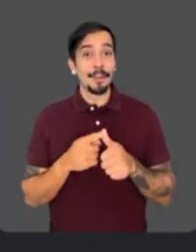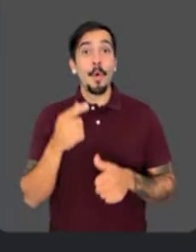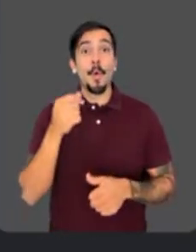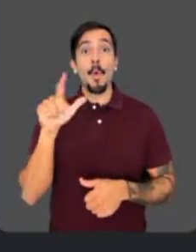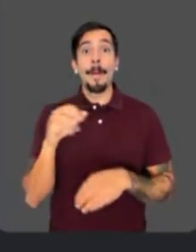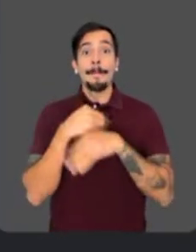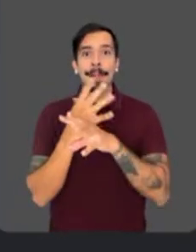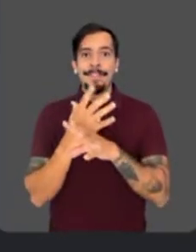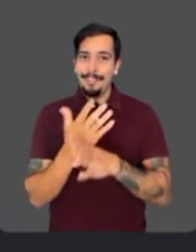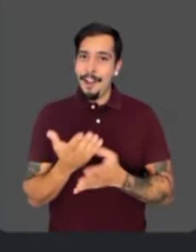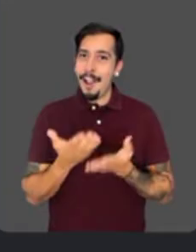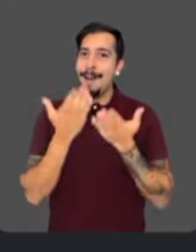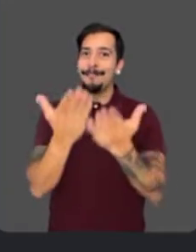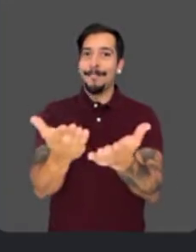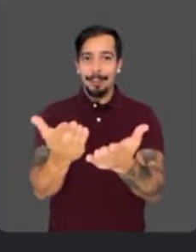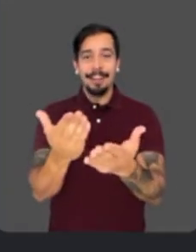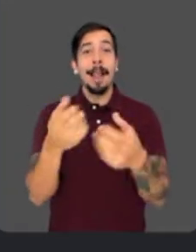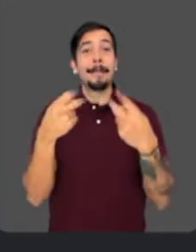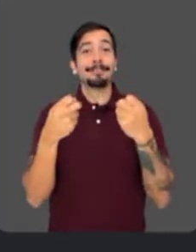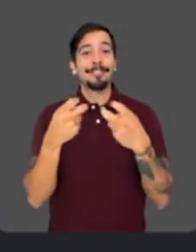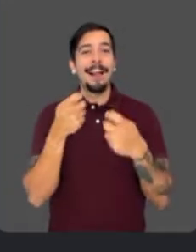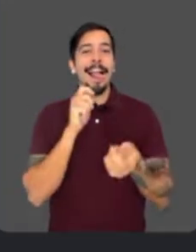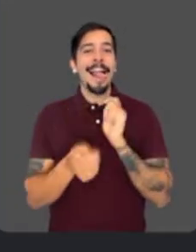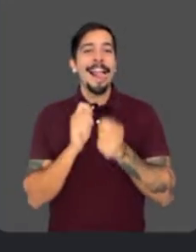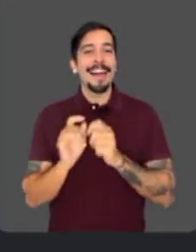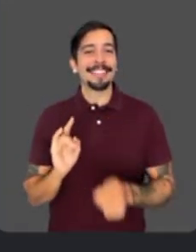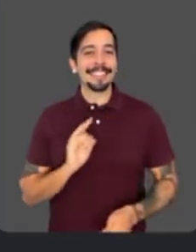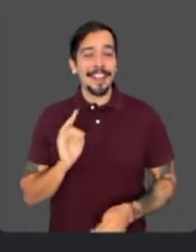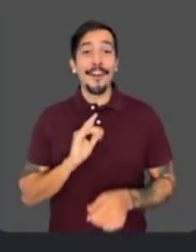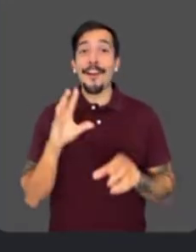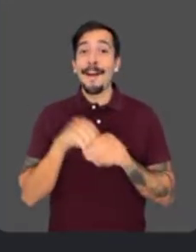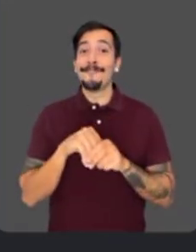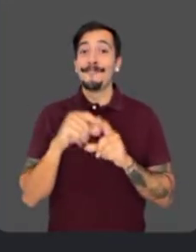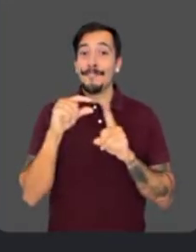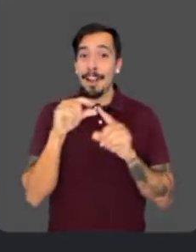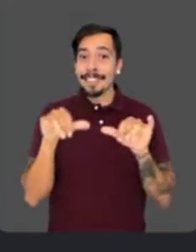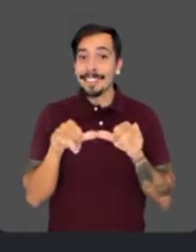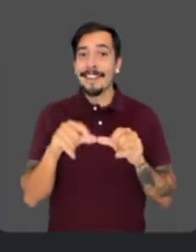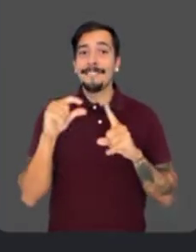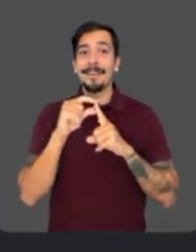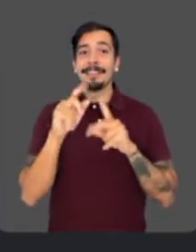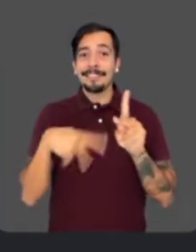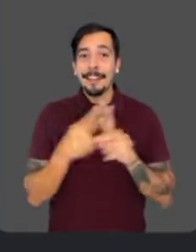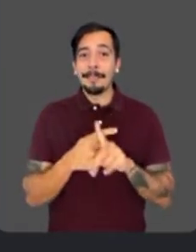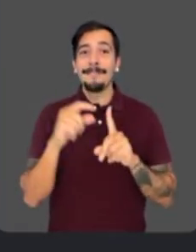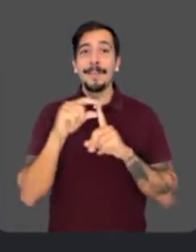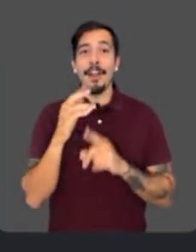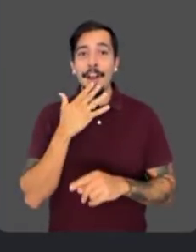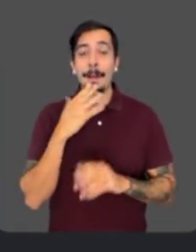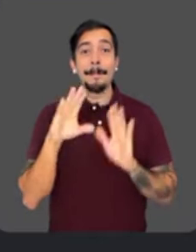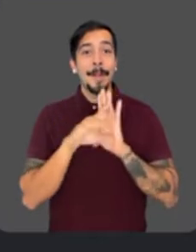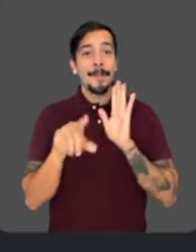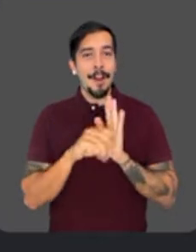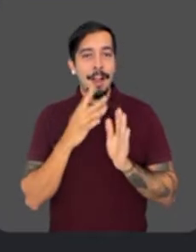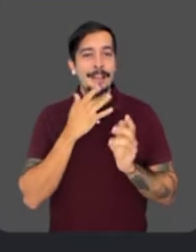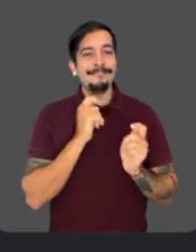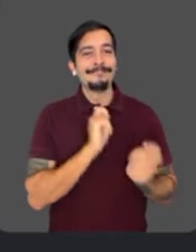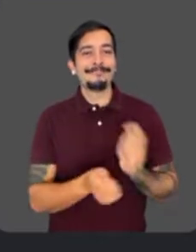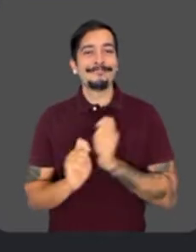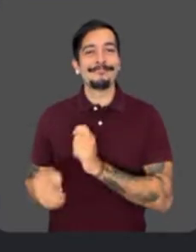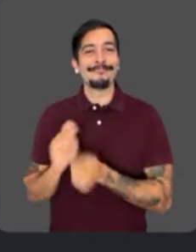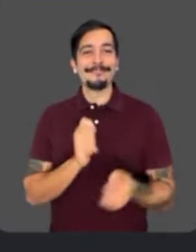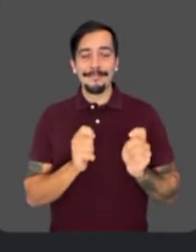First up, Google Meet now offers customizable caption styling, including font size, font type, font color, and